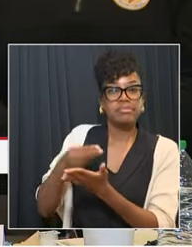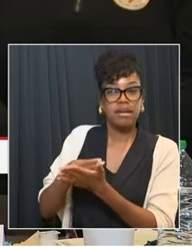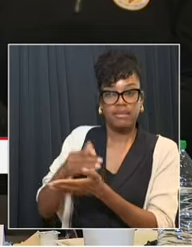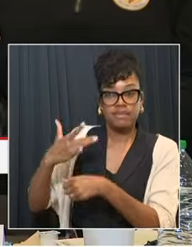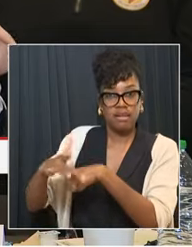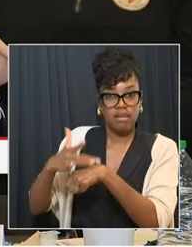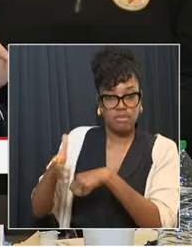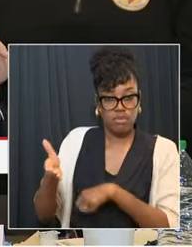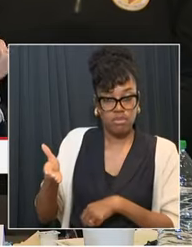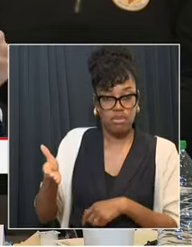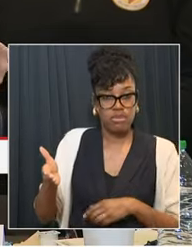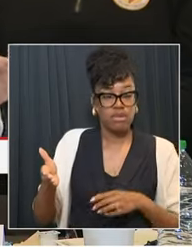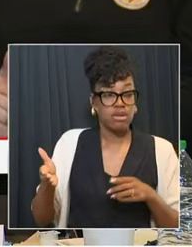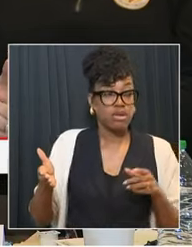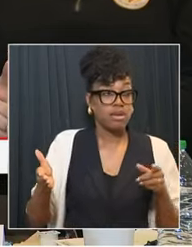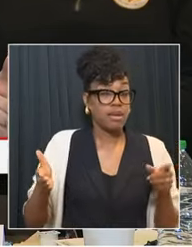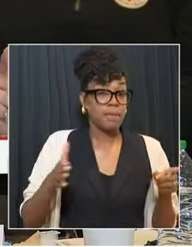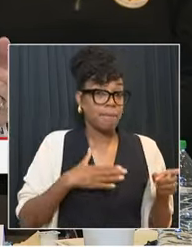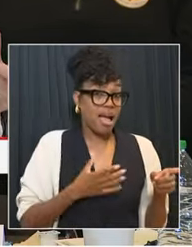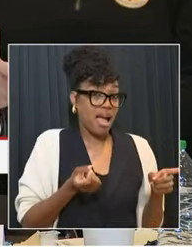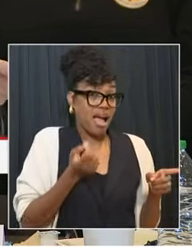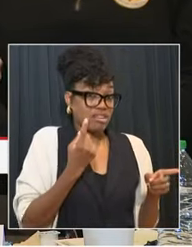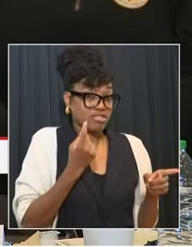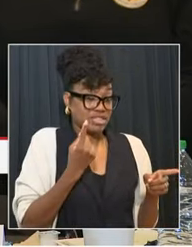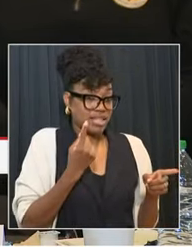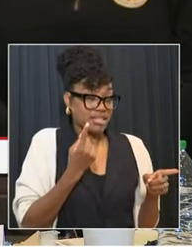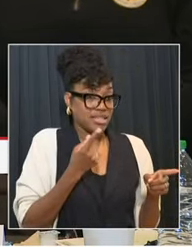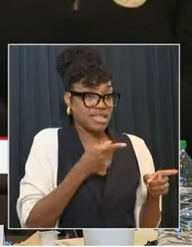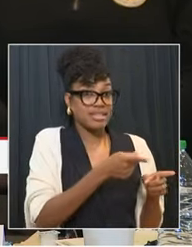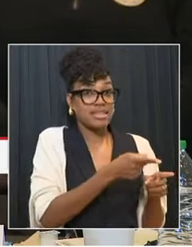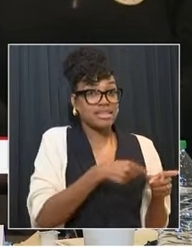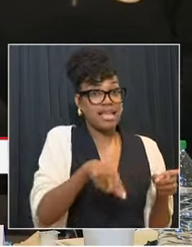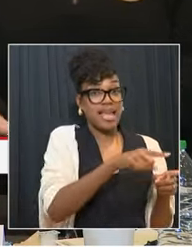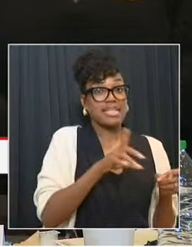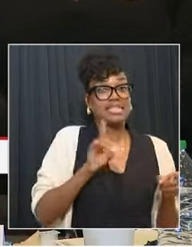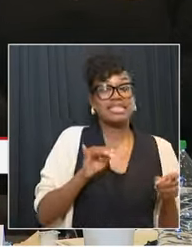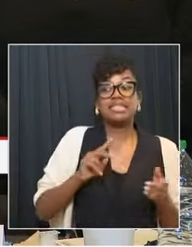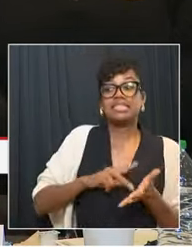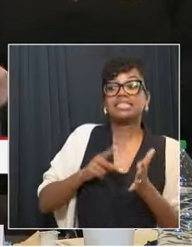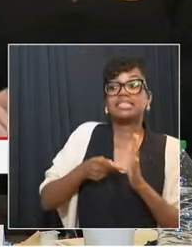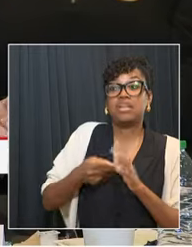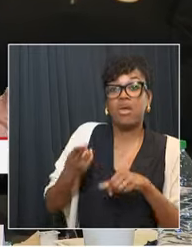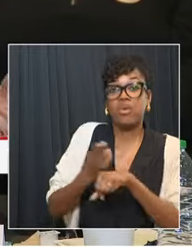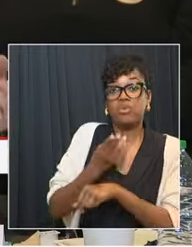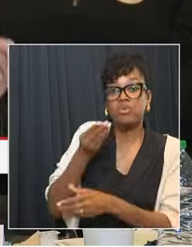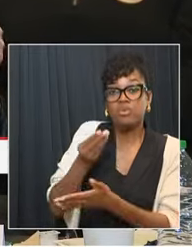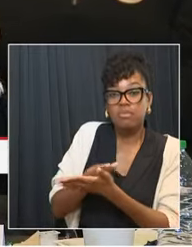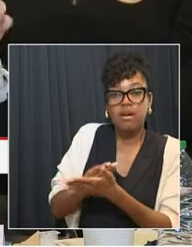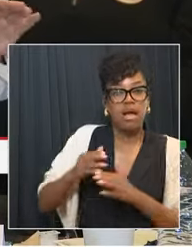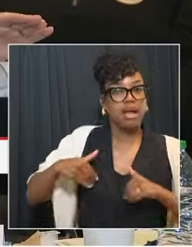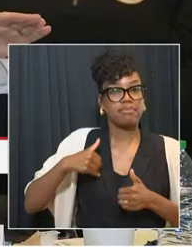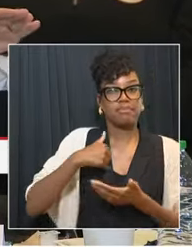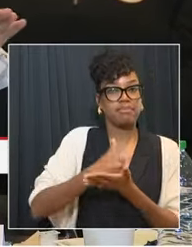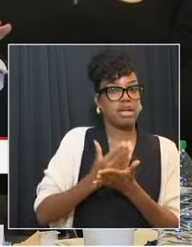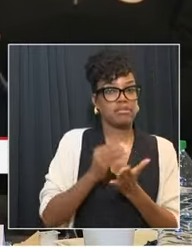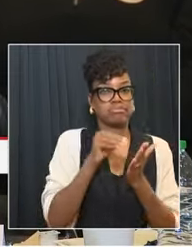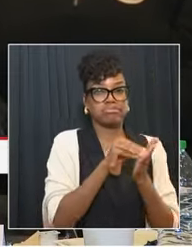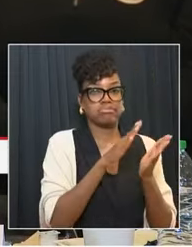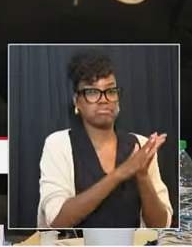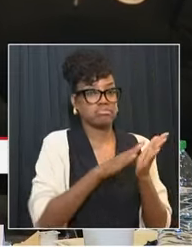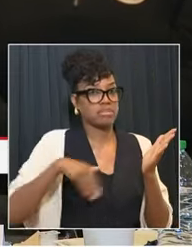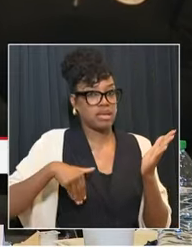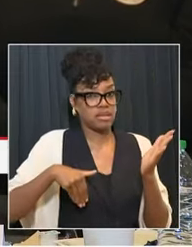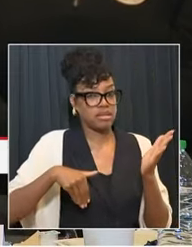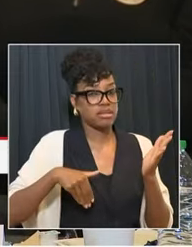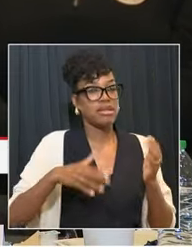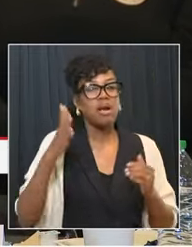was an intended use of that excess revenue, but perhaps not one in the budget itself, which would have been part of the Cure the Streets. So that's why you see a reduction, I